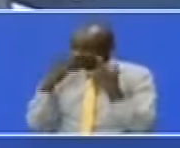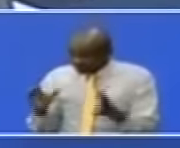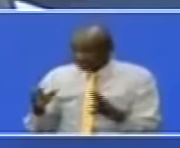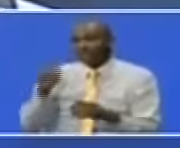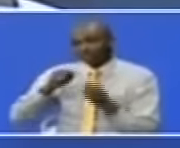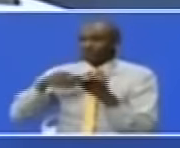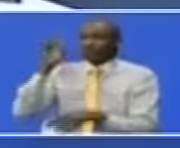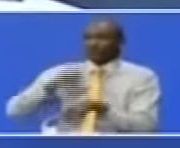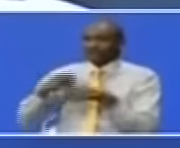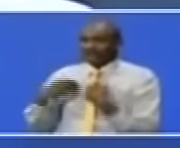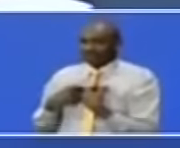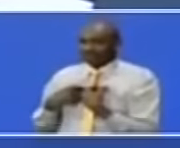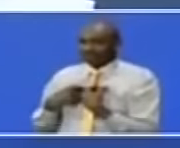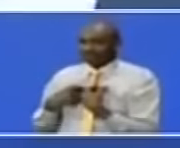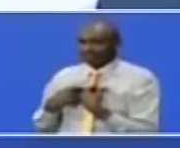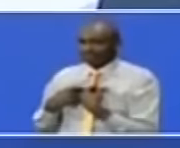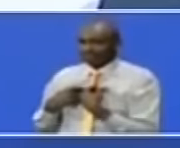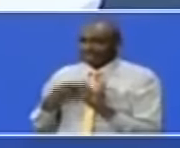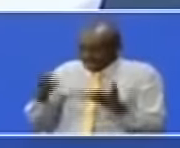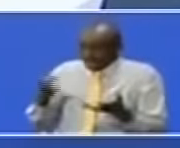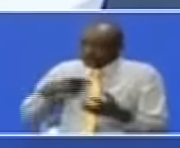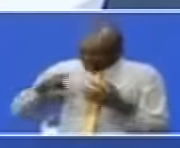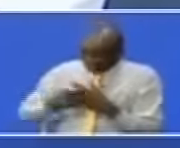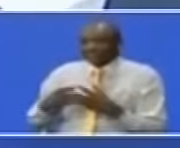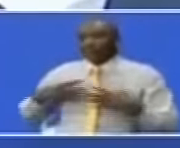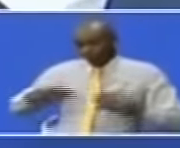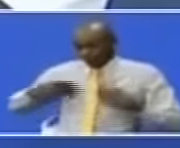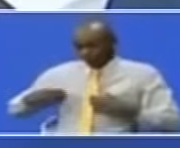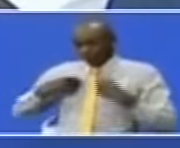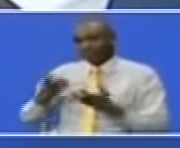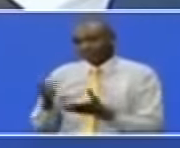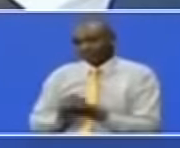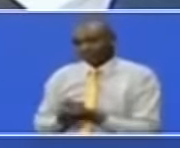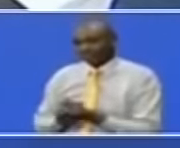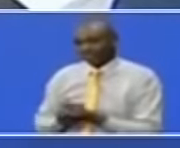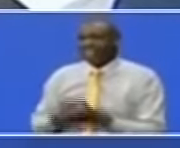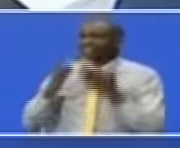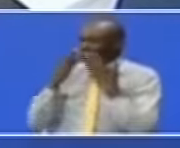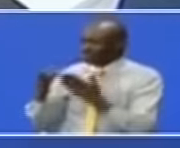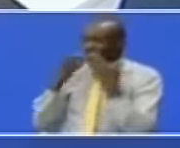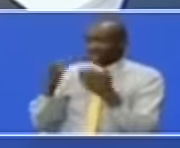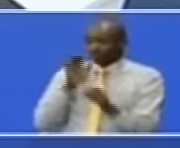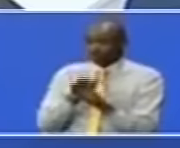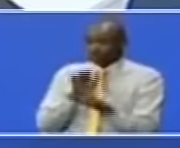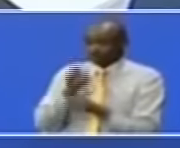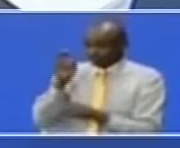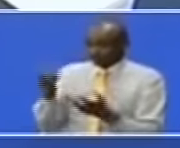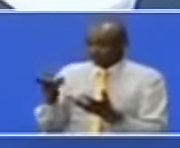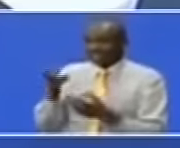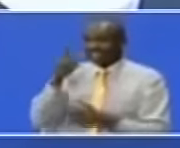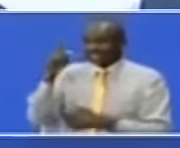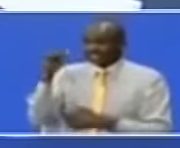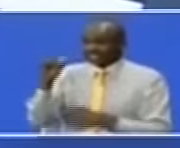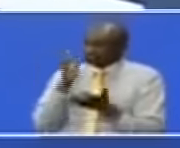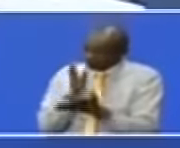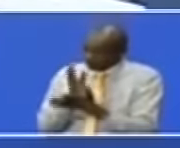just look at these issues. We're just getting warmed up. We're getting into the spirit of things. Well, thank you very much for making time. KTN